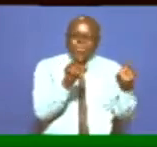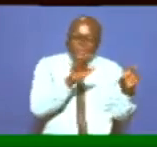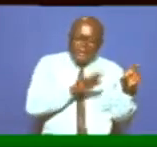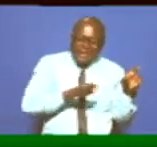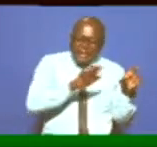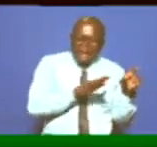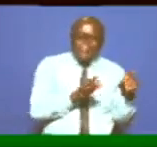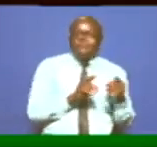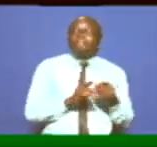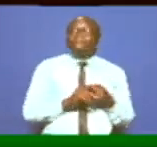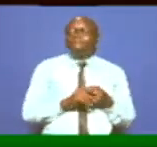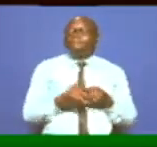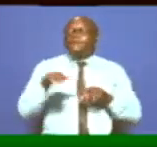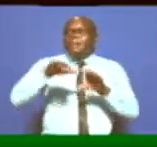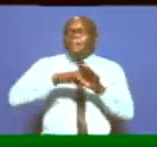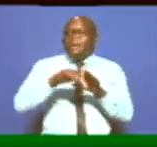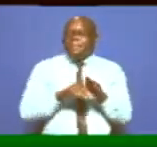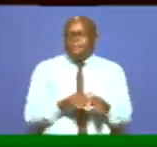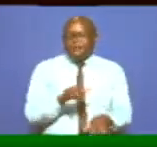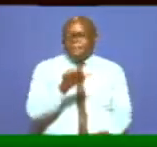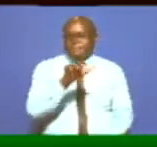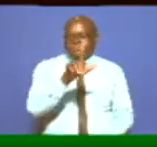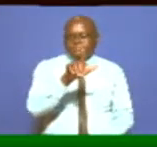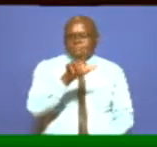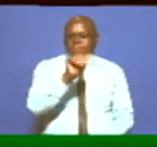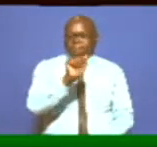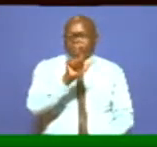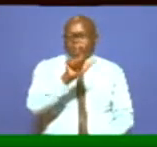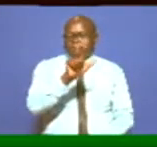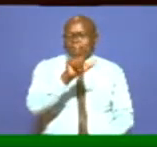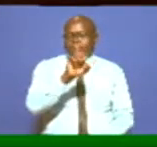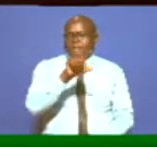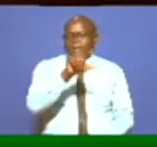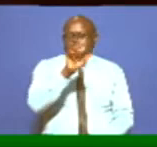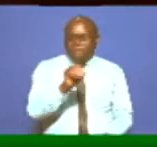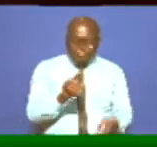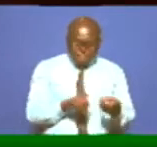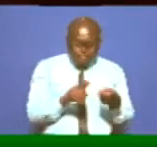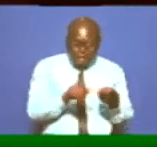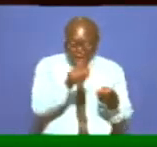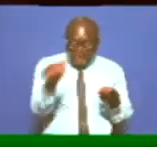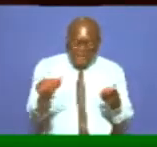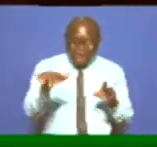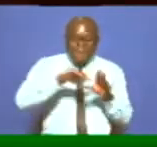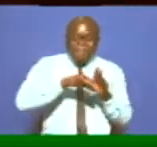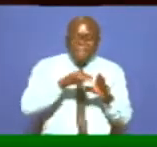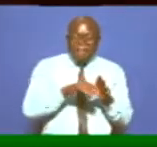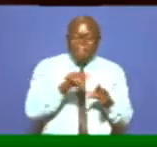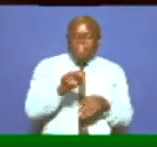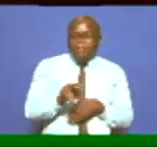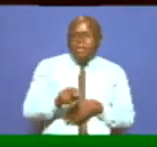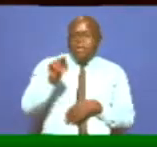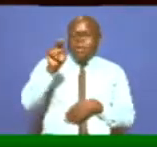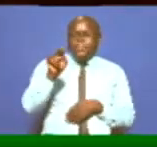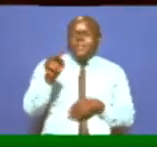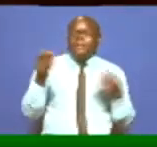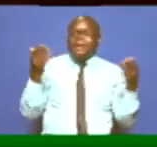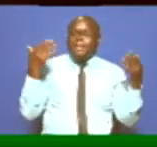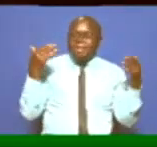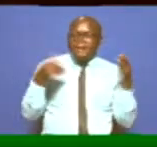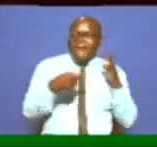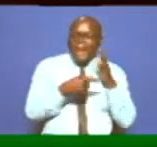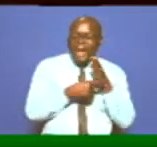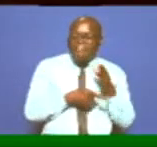the question by the member for Alego Usonga and that by the member for North Imenti, the Honorable Abdul Rahim